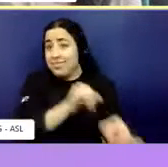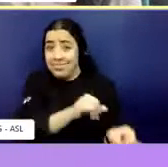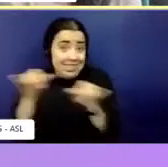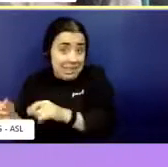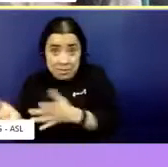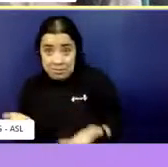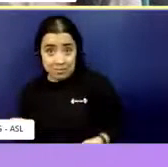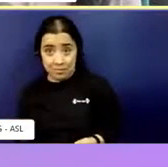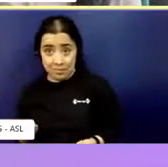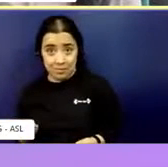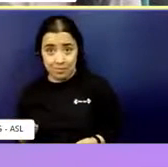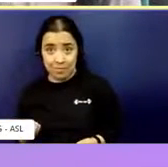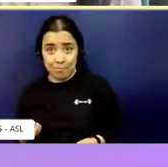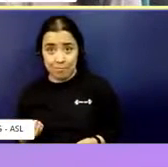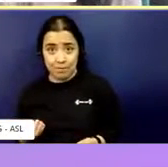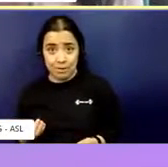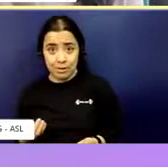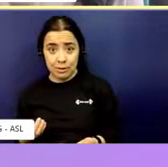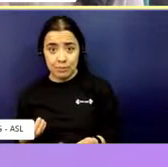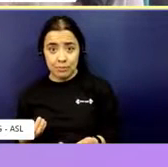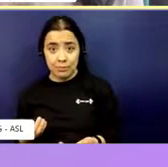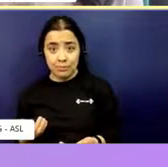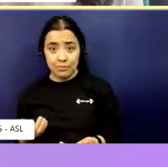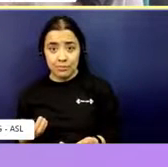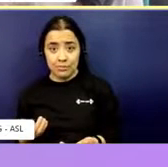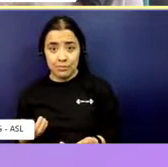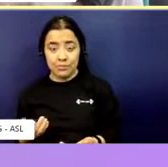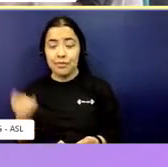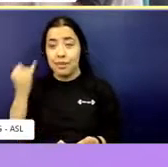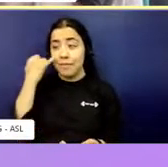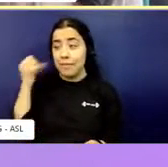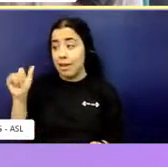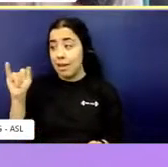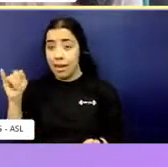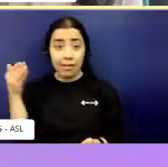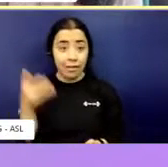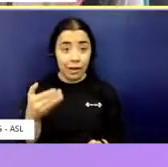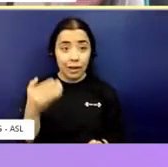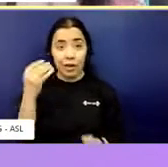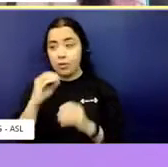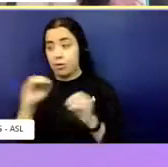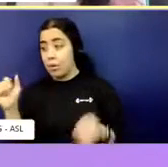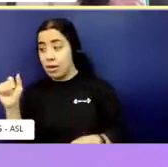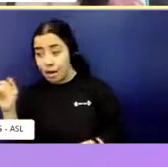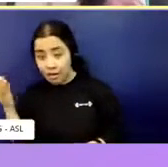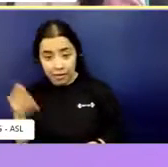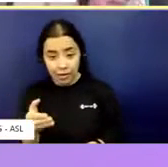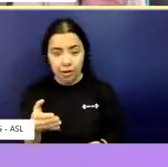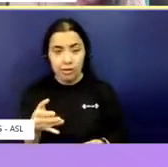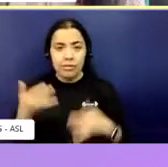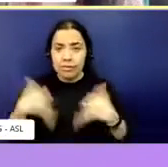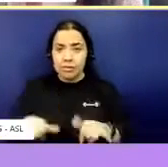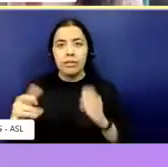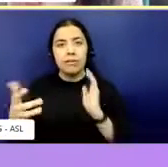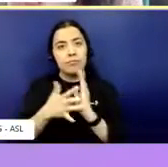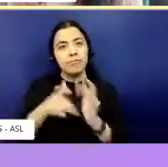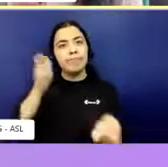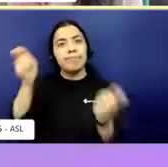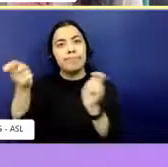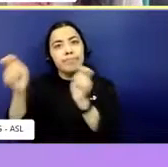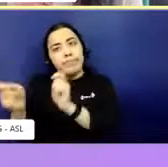same. With or without artificial intelligence, it would still not be the same down the